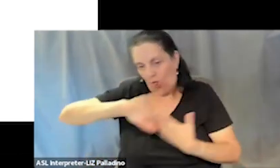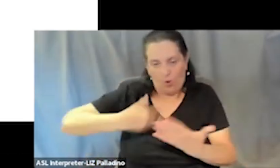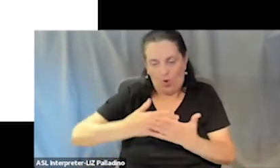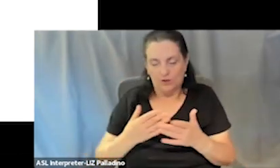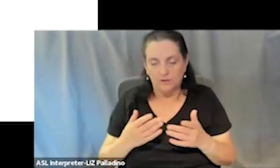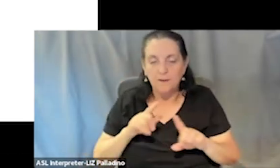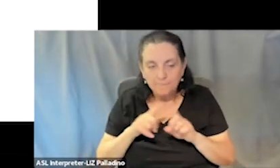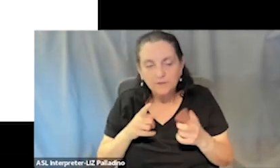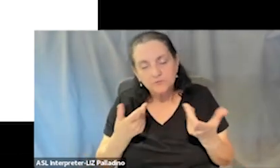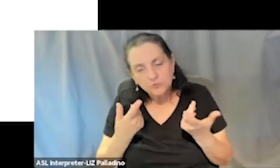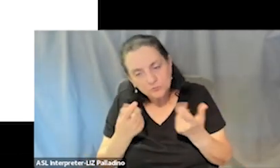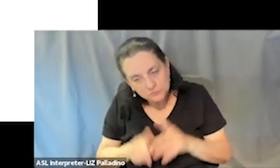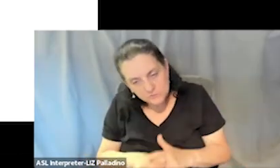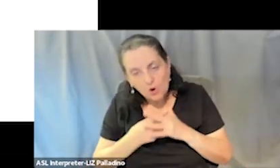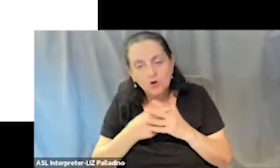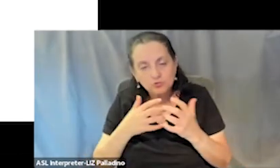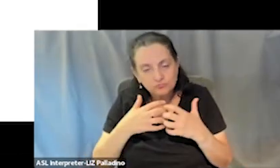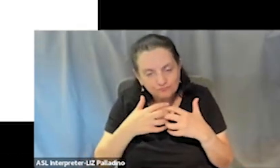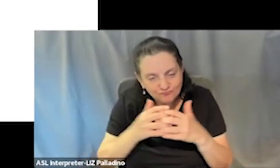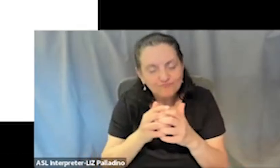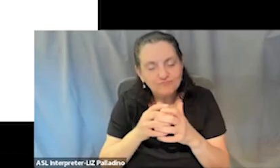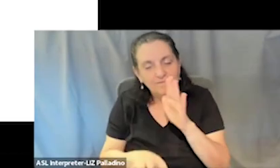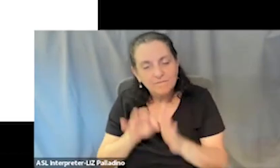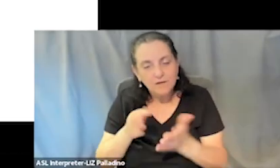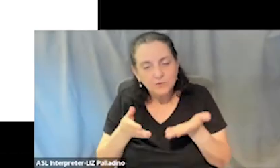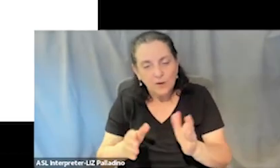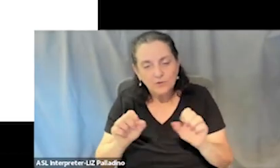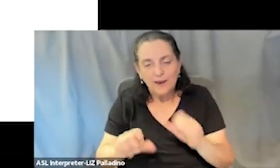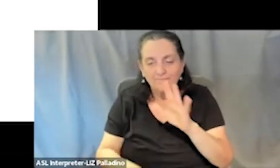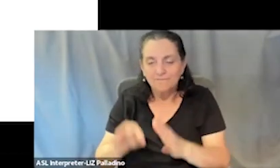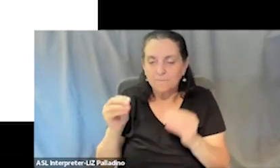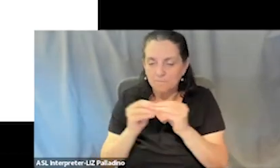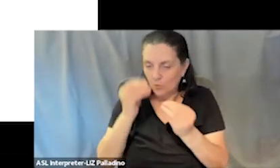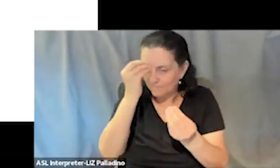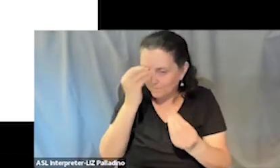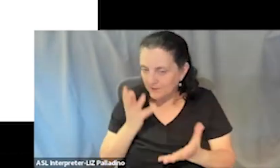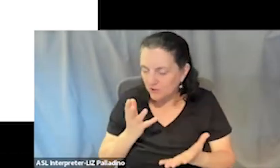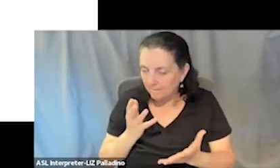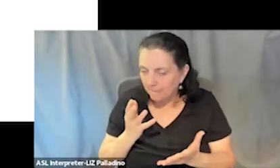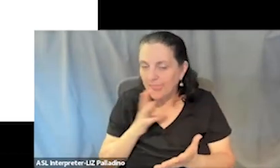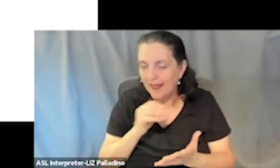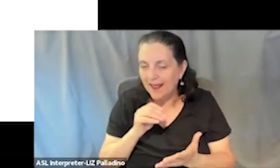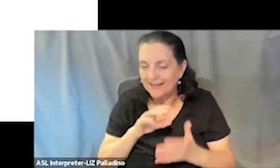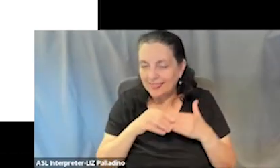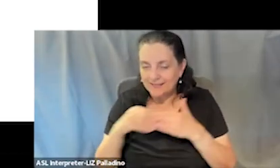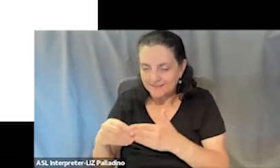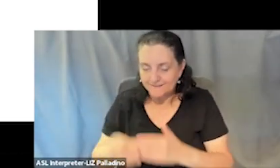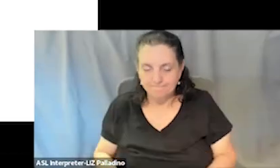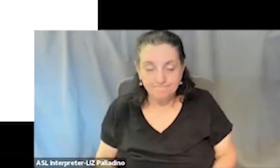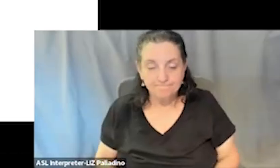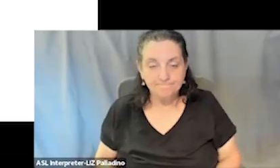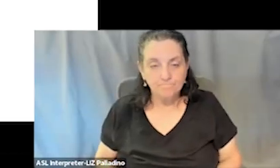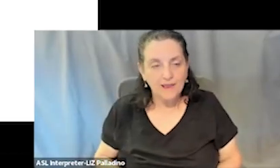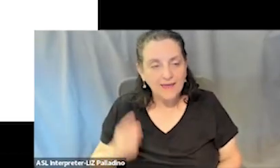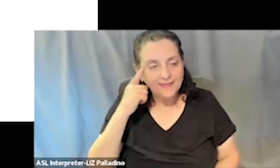to get a way where you can capture the information. I do also think that fundraising is a little more fun. I think someone